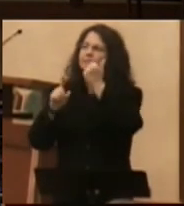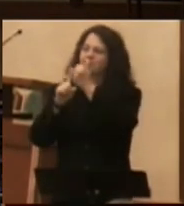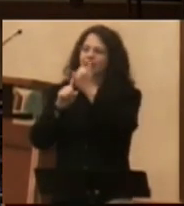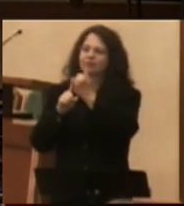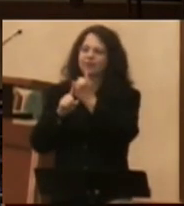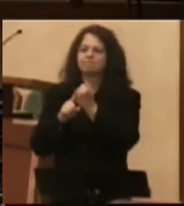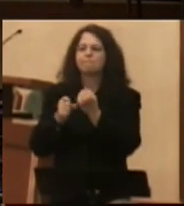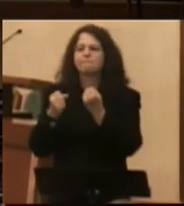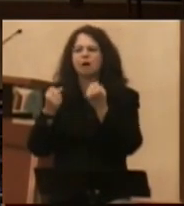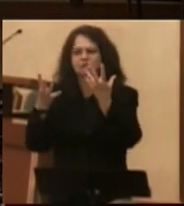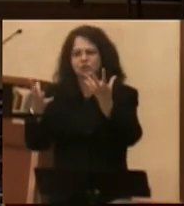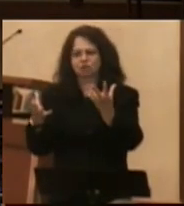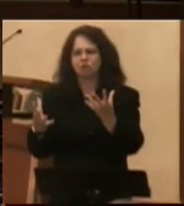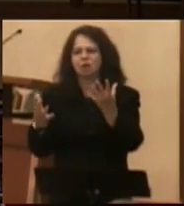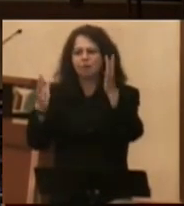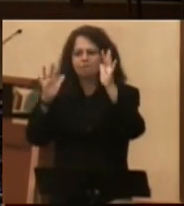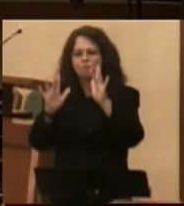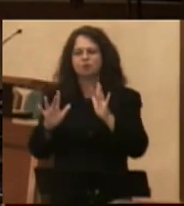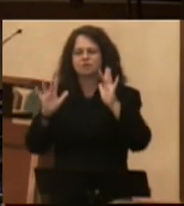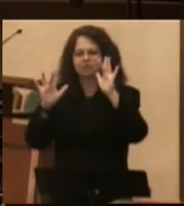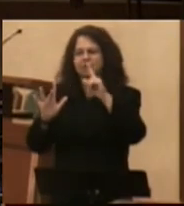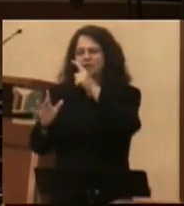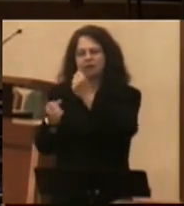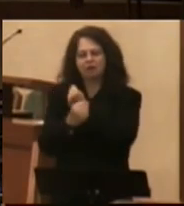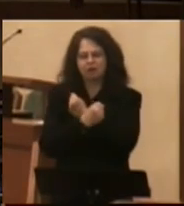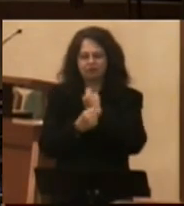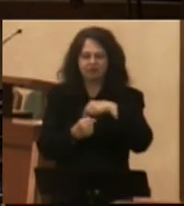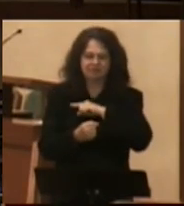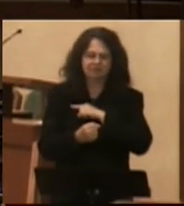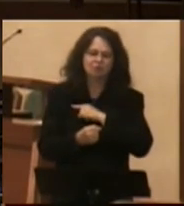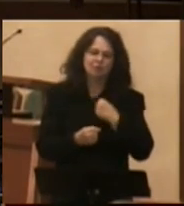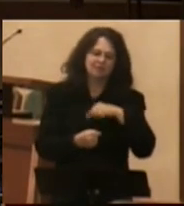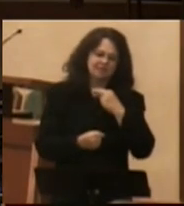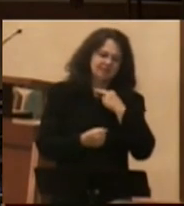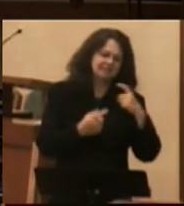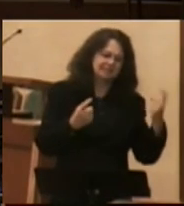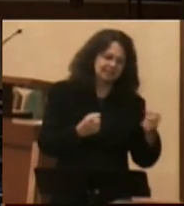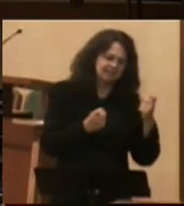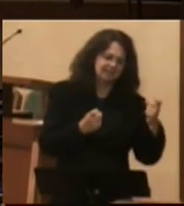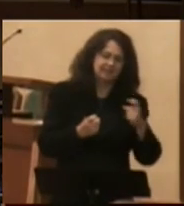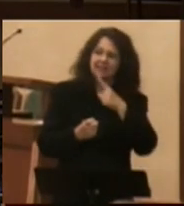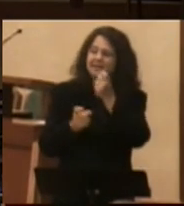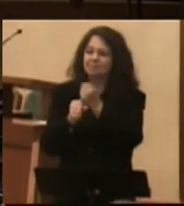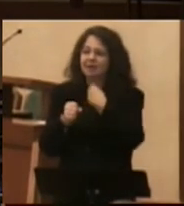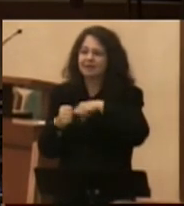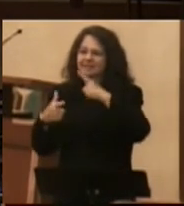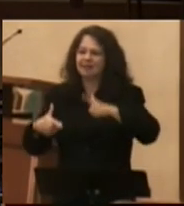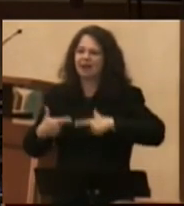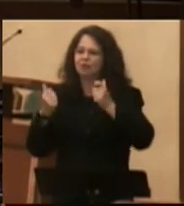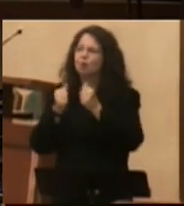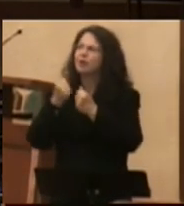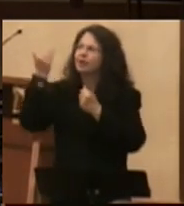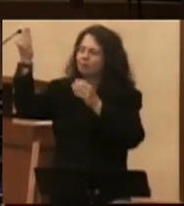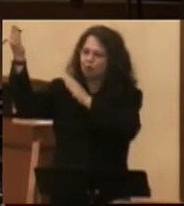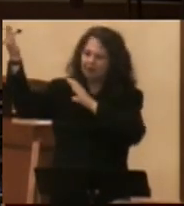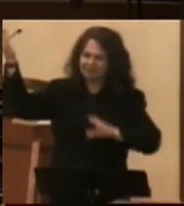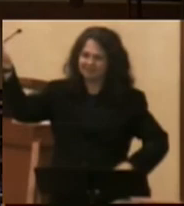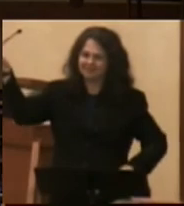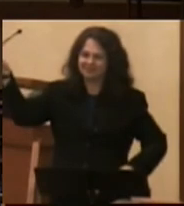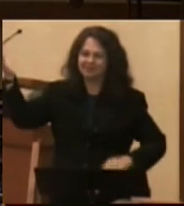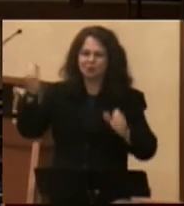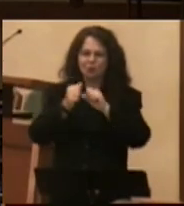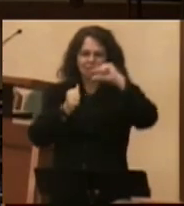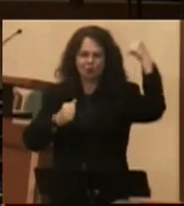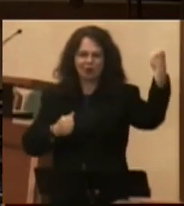rich in mercy, loved us even when we were dead in sin and made us alive together with Christ. By grace you have